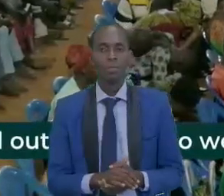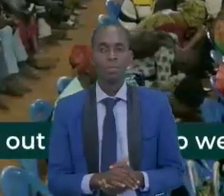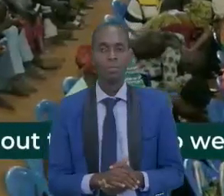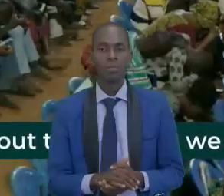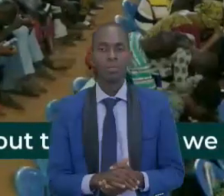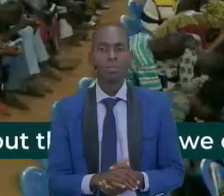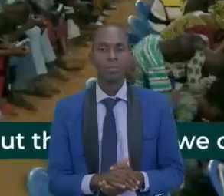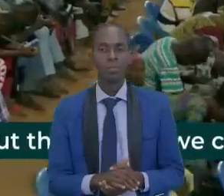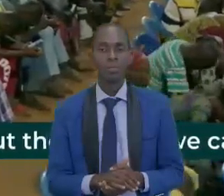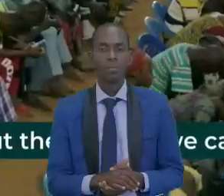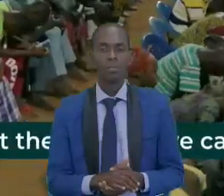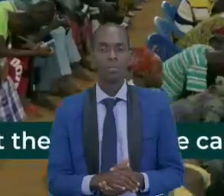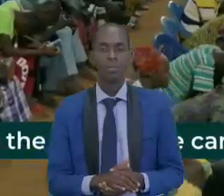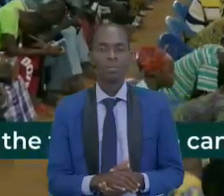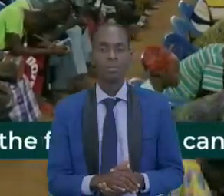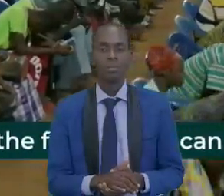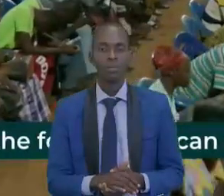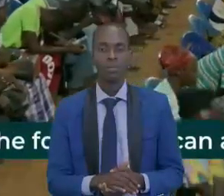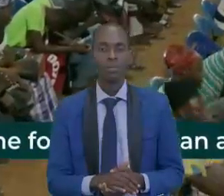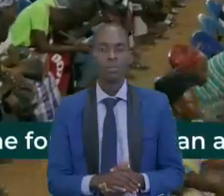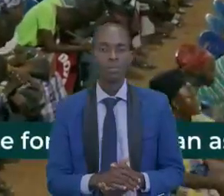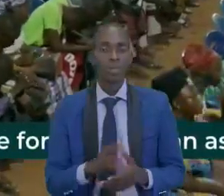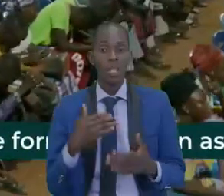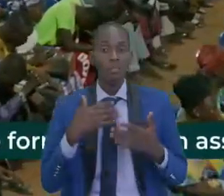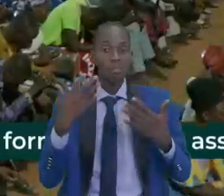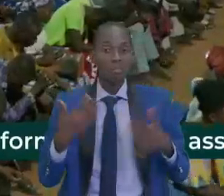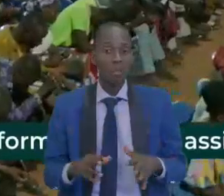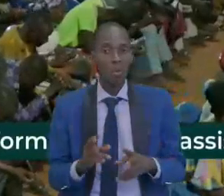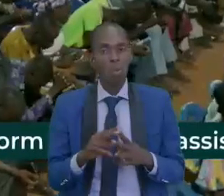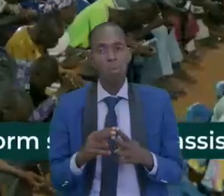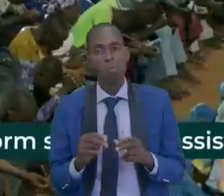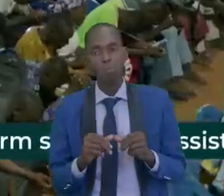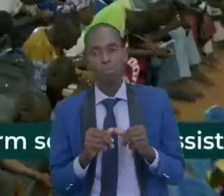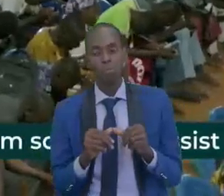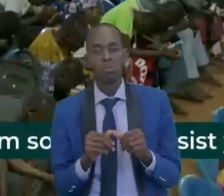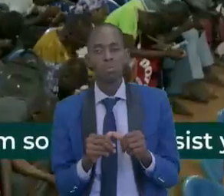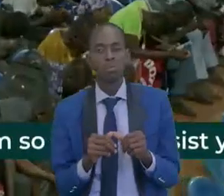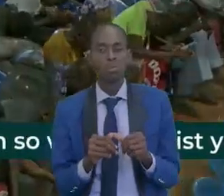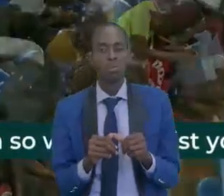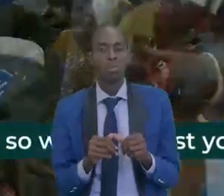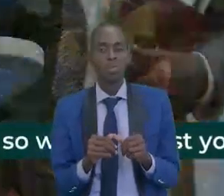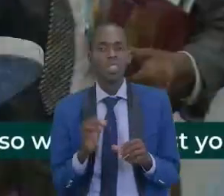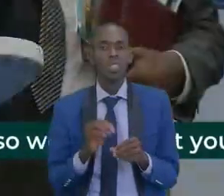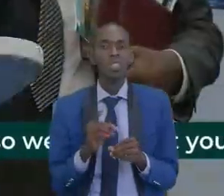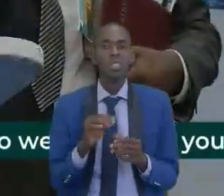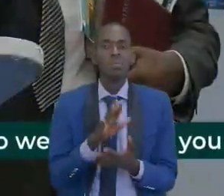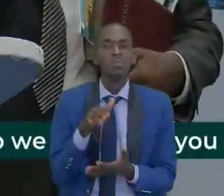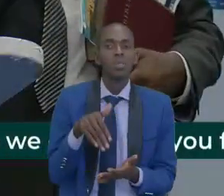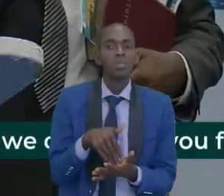Have you finished or you continue? Okay. Au milieu, au fond. In the middle.